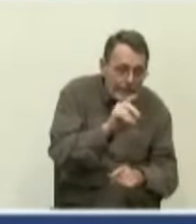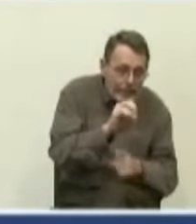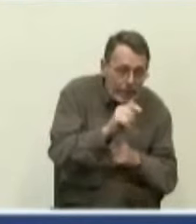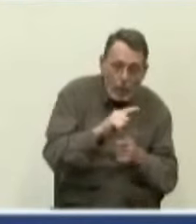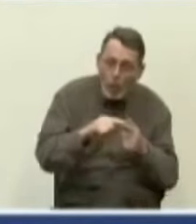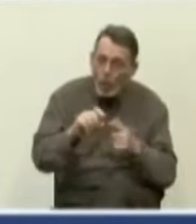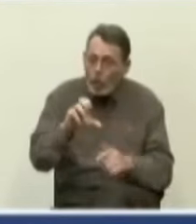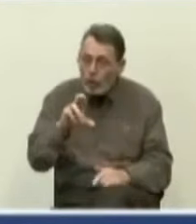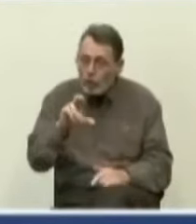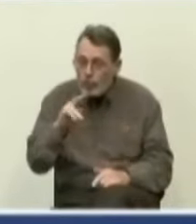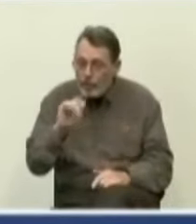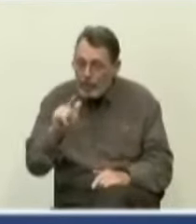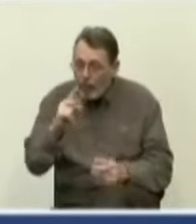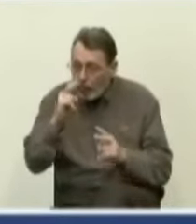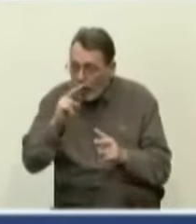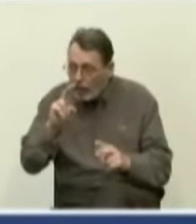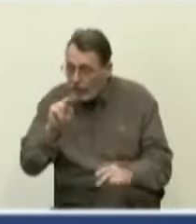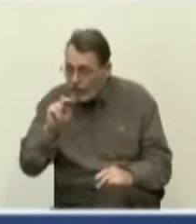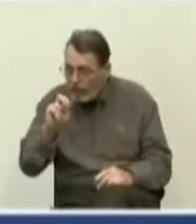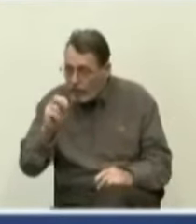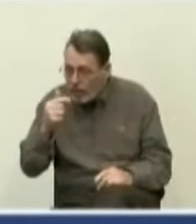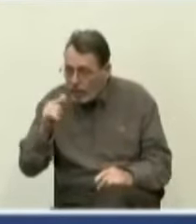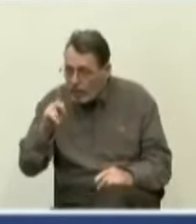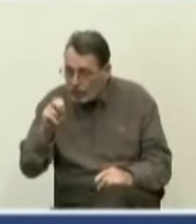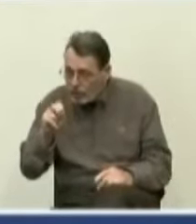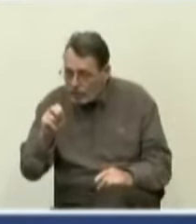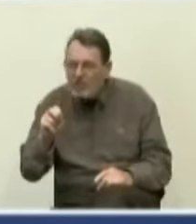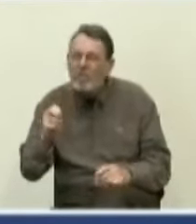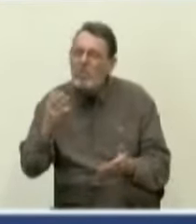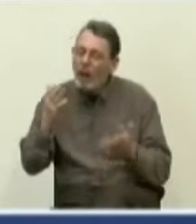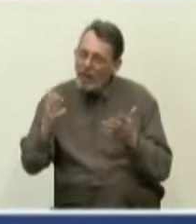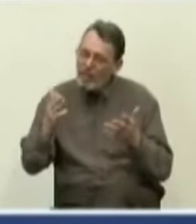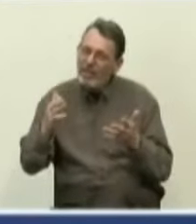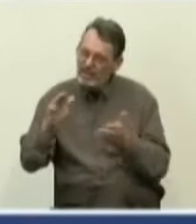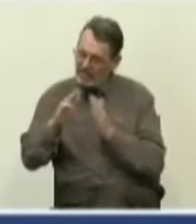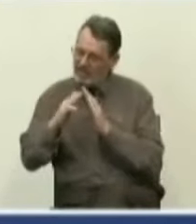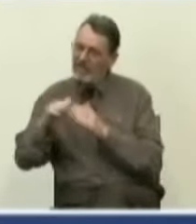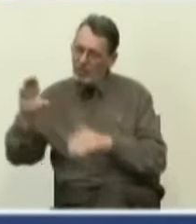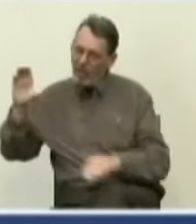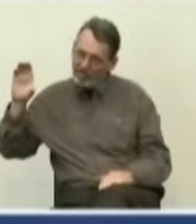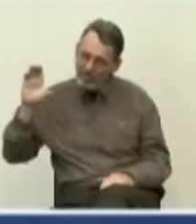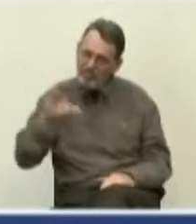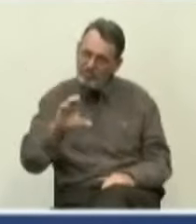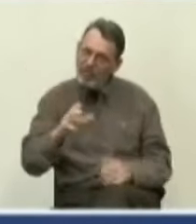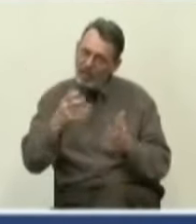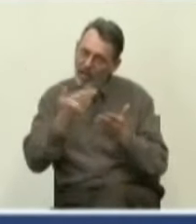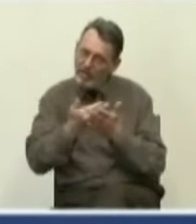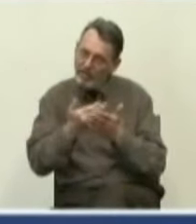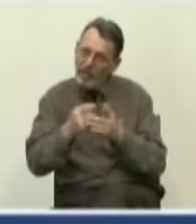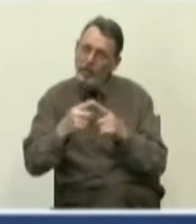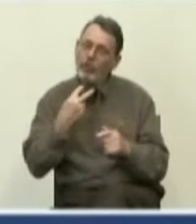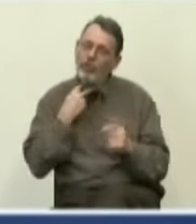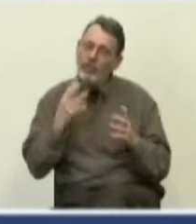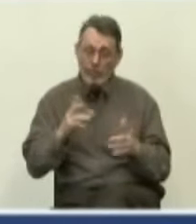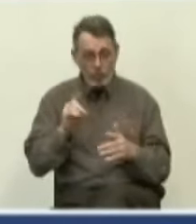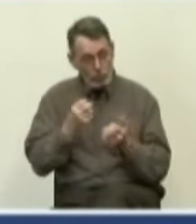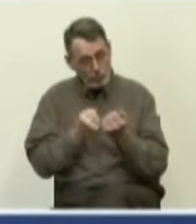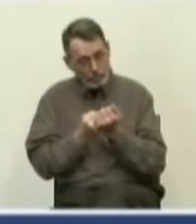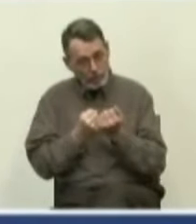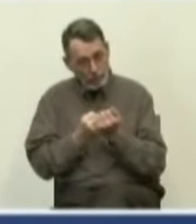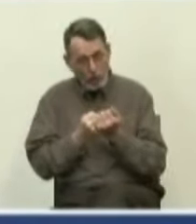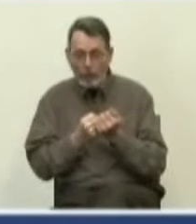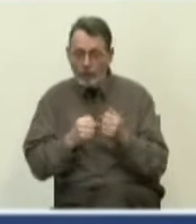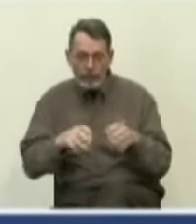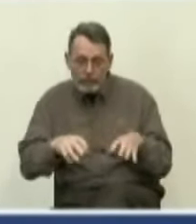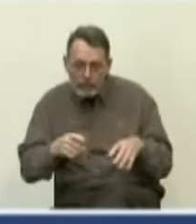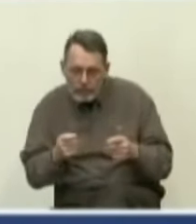in the payout of a significant settlement by the city to the victim. Do you support taking these legal payouts out